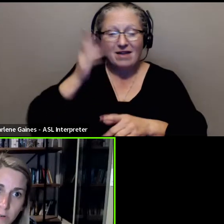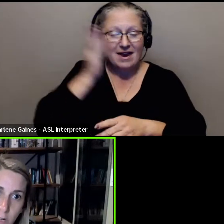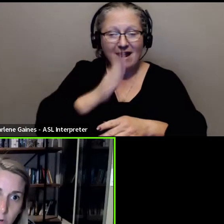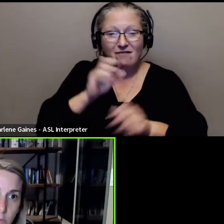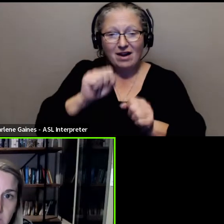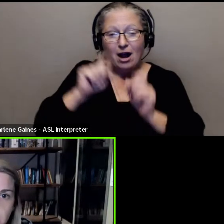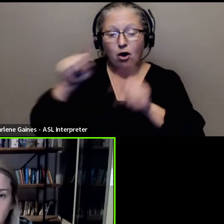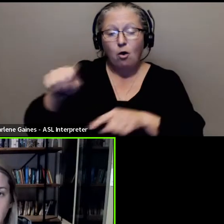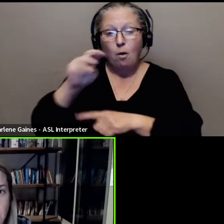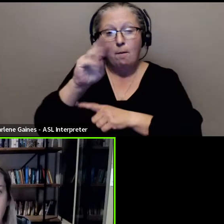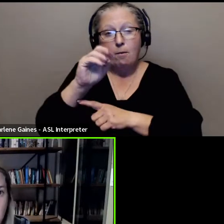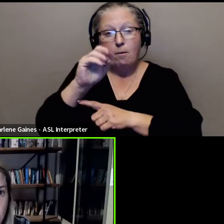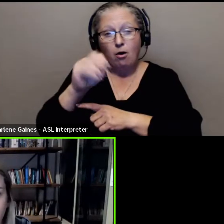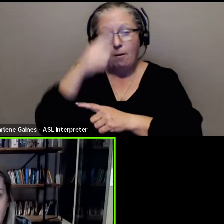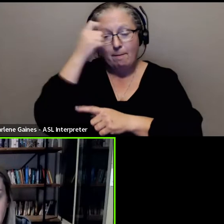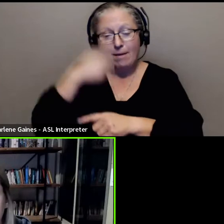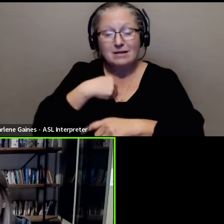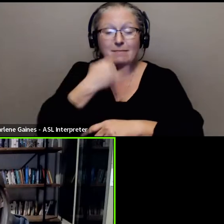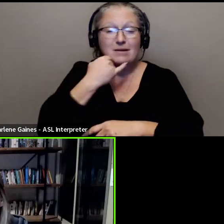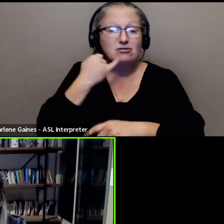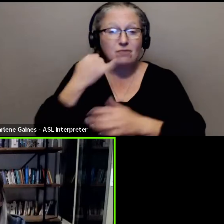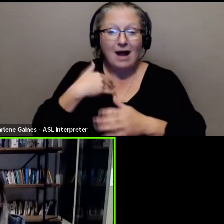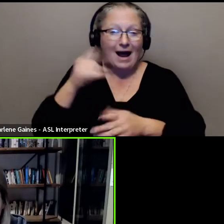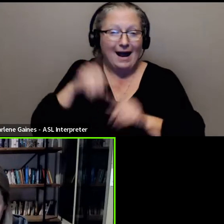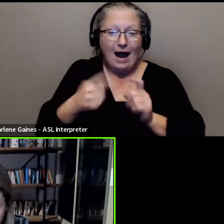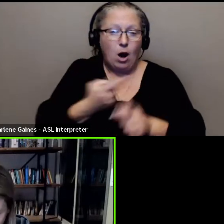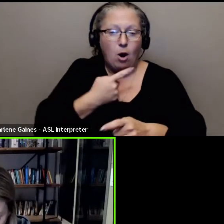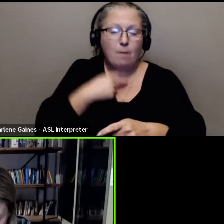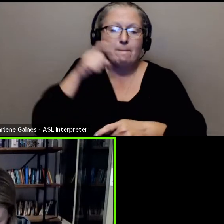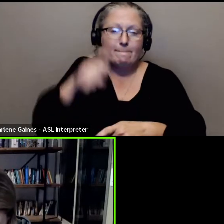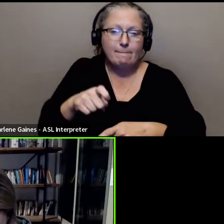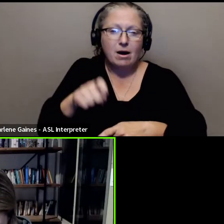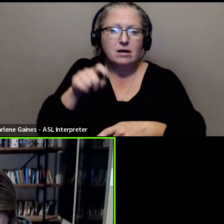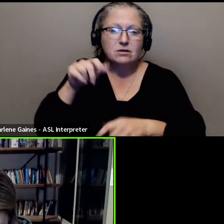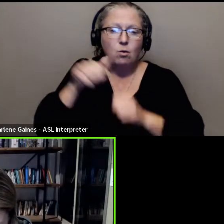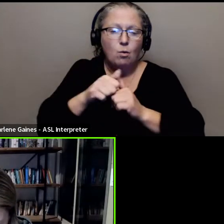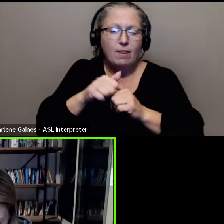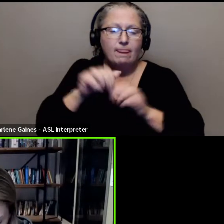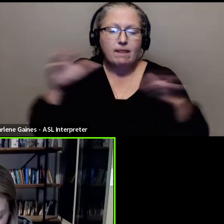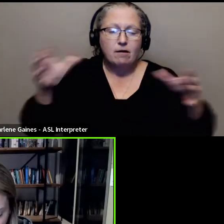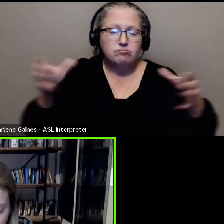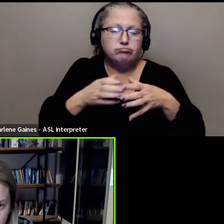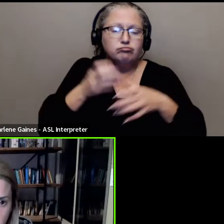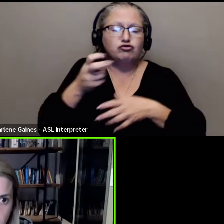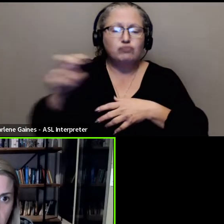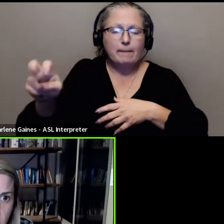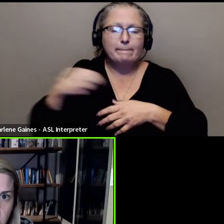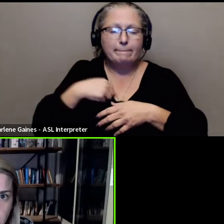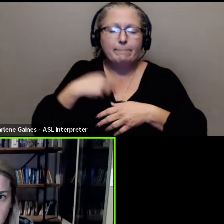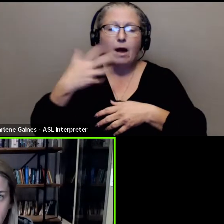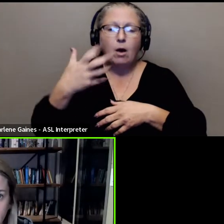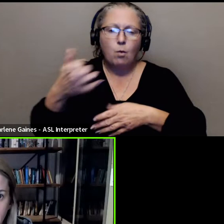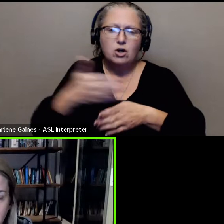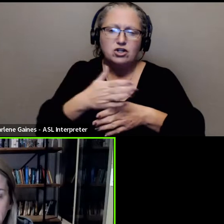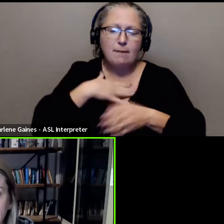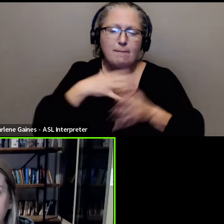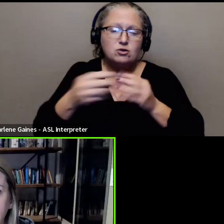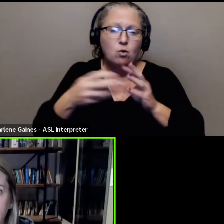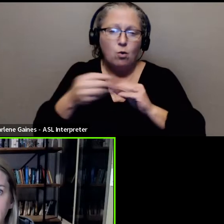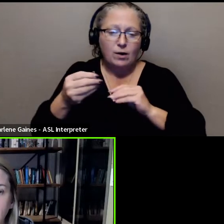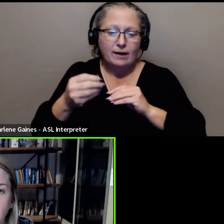visit Morocco. Being an Israeli, I can never go and visit alone. I would have to go on an organized trip. I want to share my